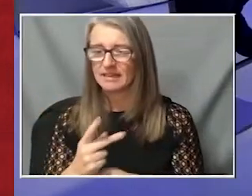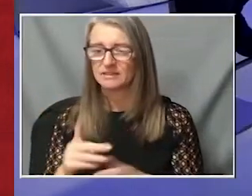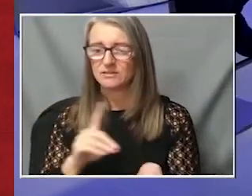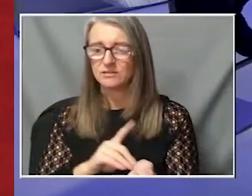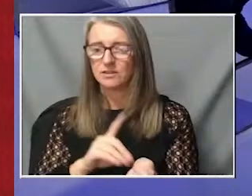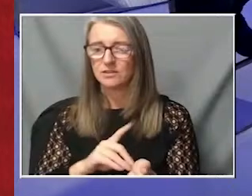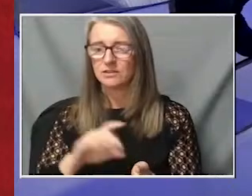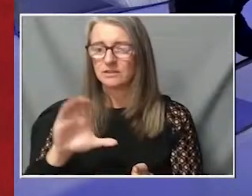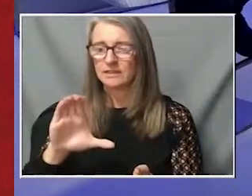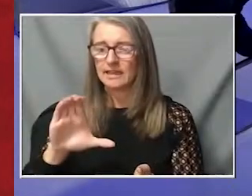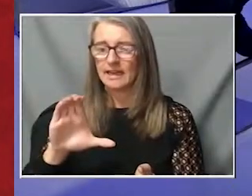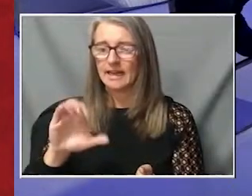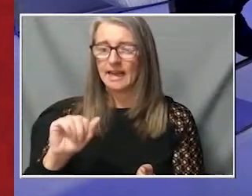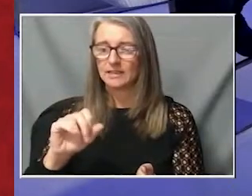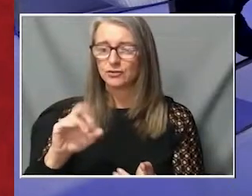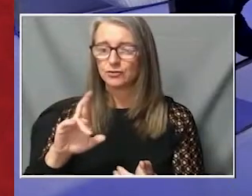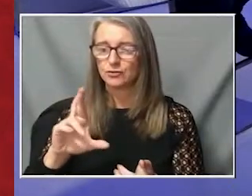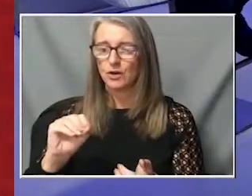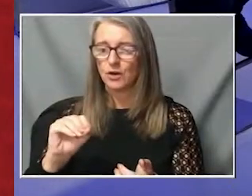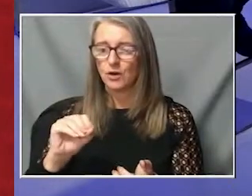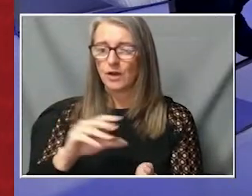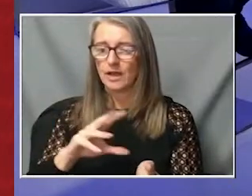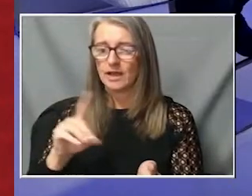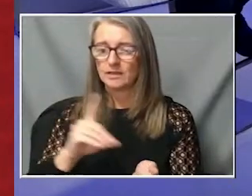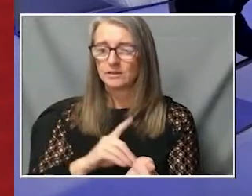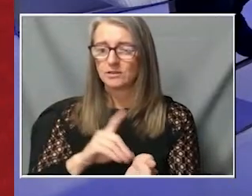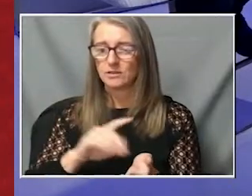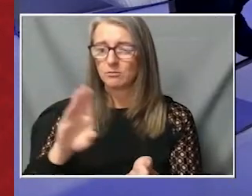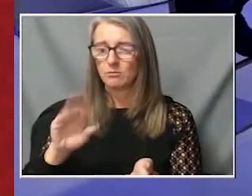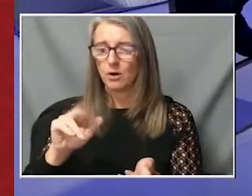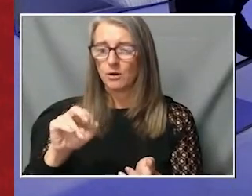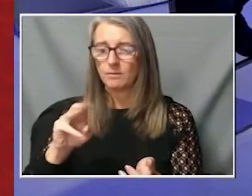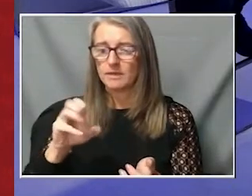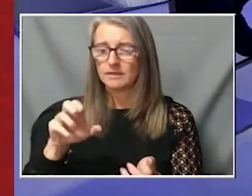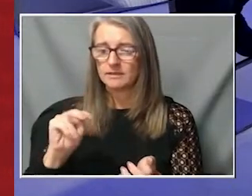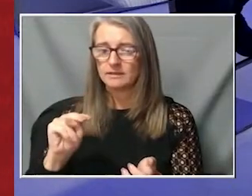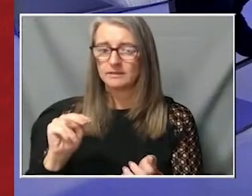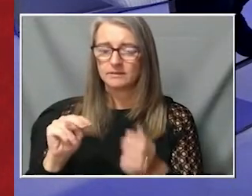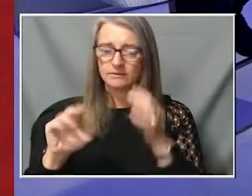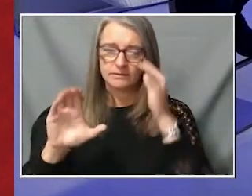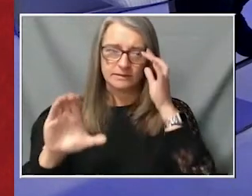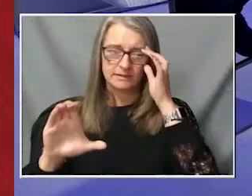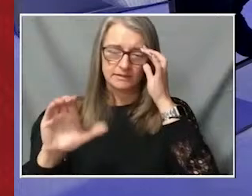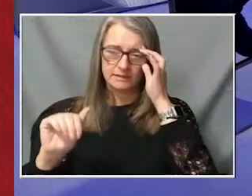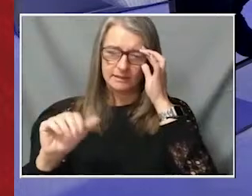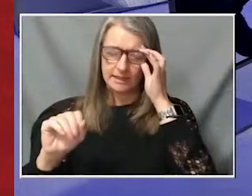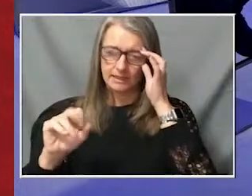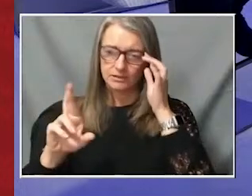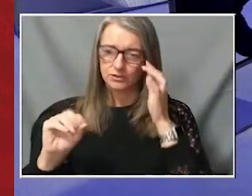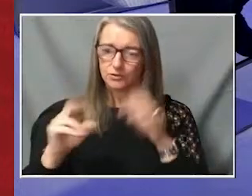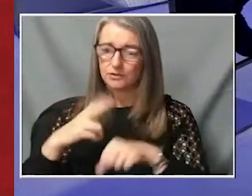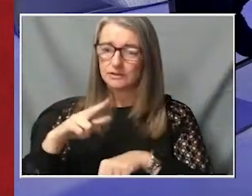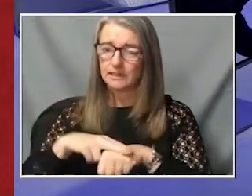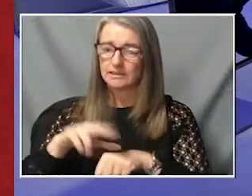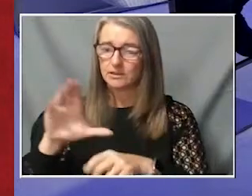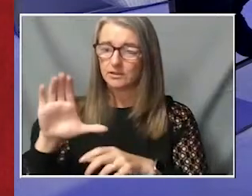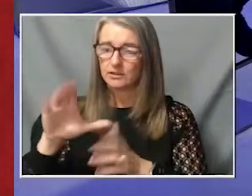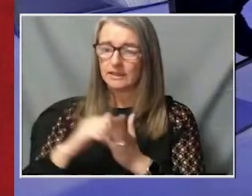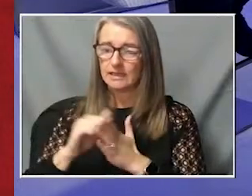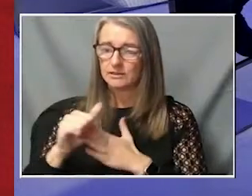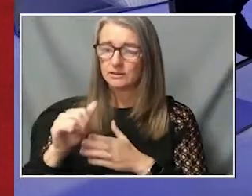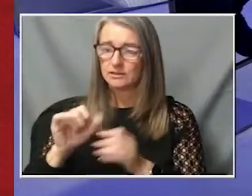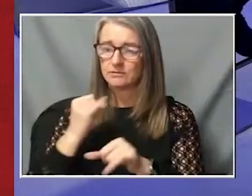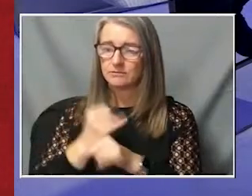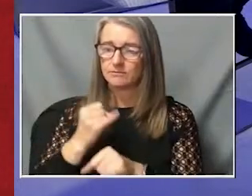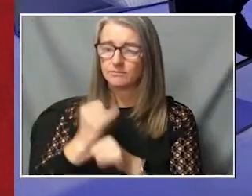Dr. Barkman, thanks for sitting here hanging tight with me. Sure. Questions for you, of course. So, Dr. Castro, the National Cancer Institute tells us radon is the leading cause